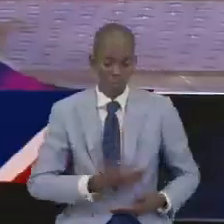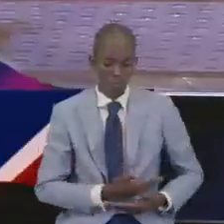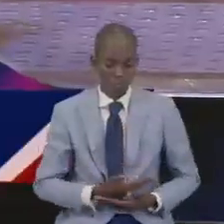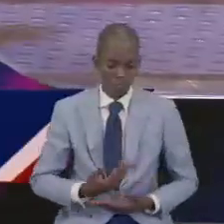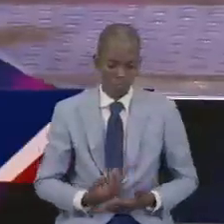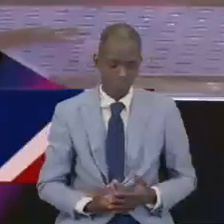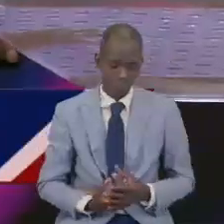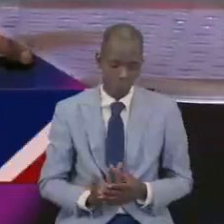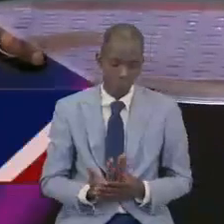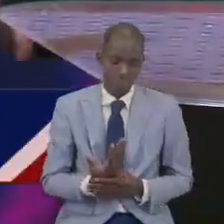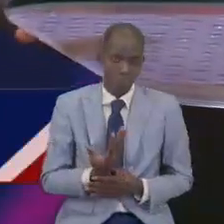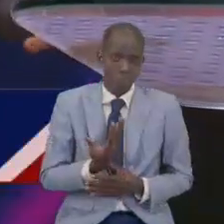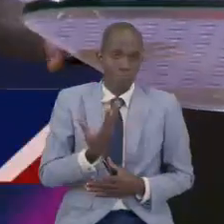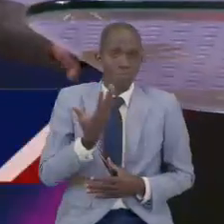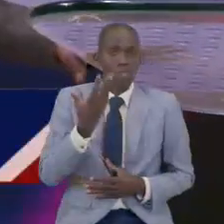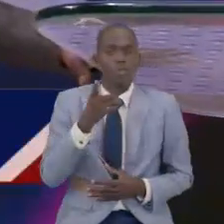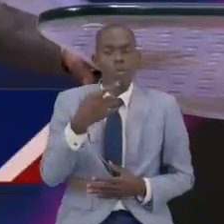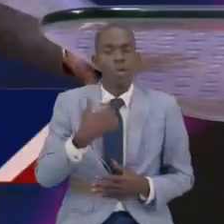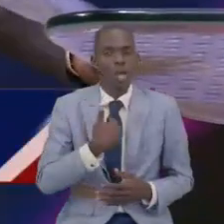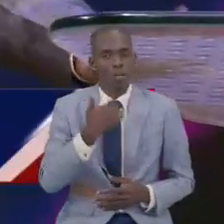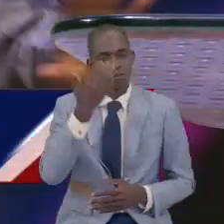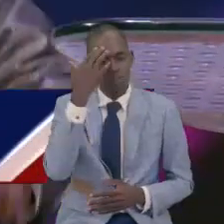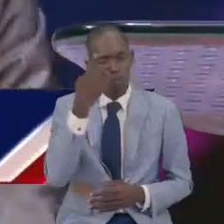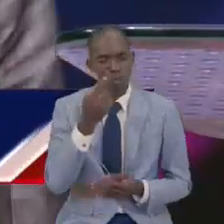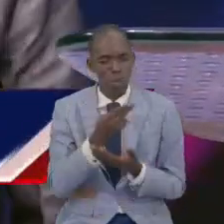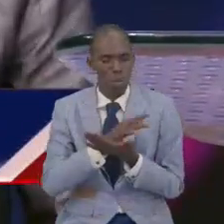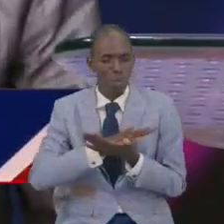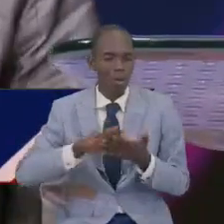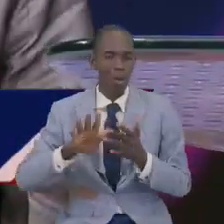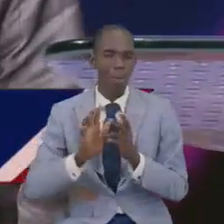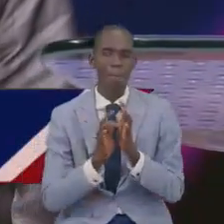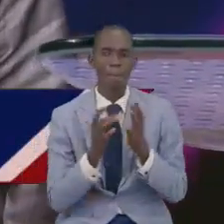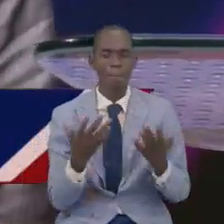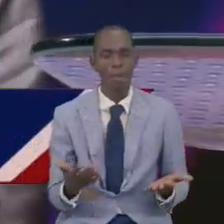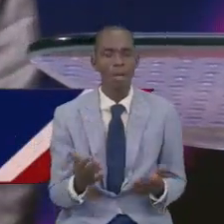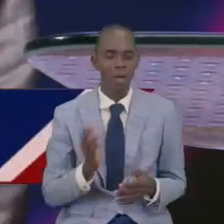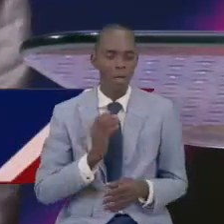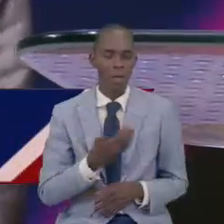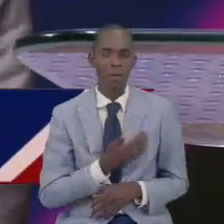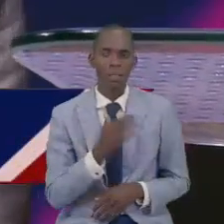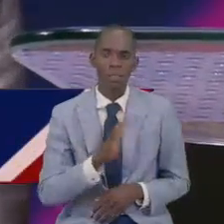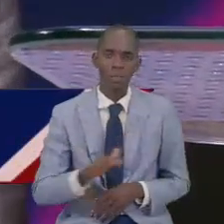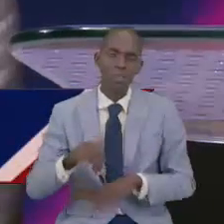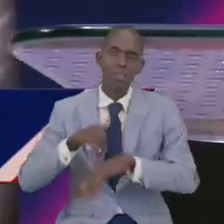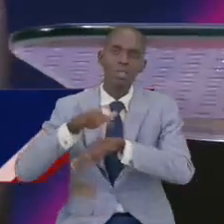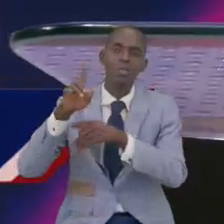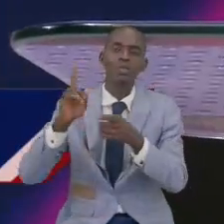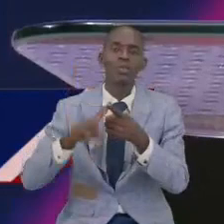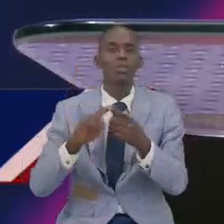hast known the holy scriptures. We might send our children to